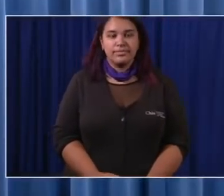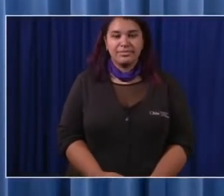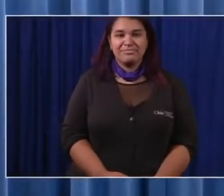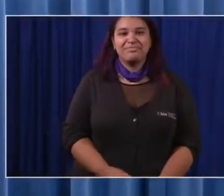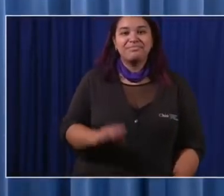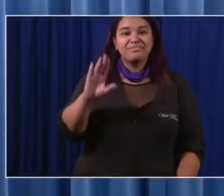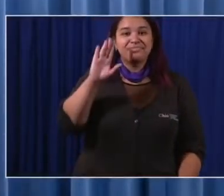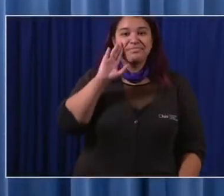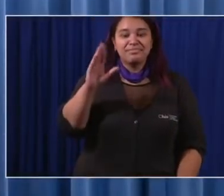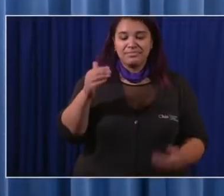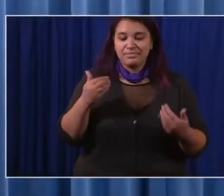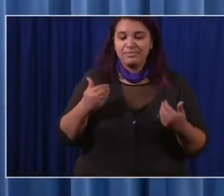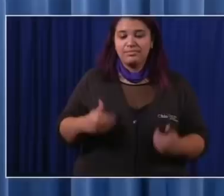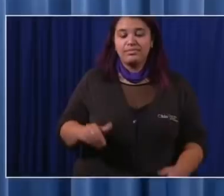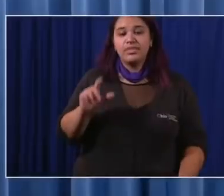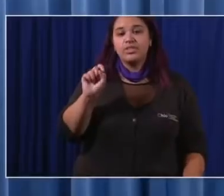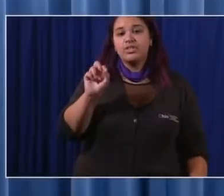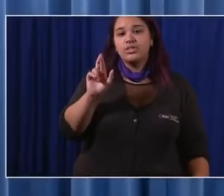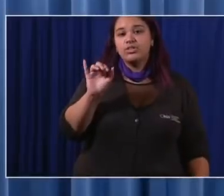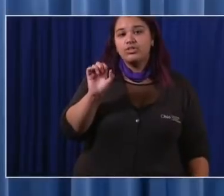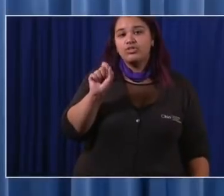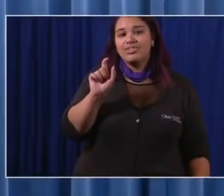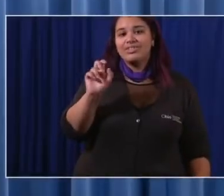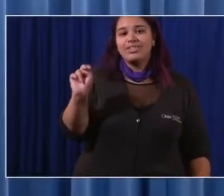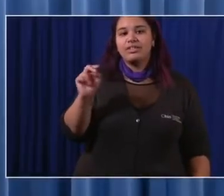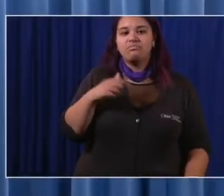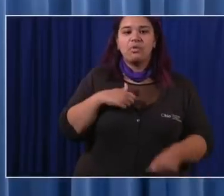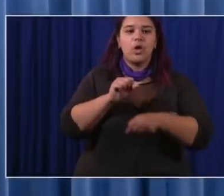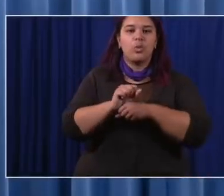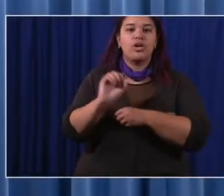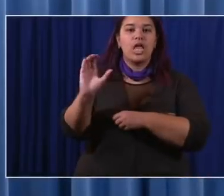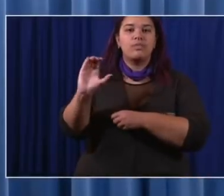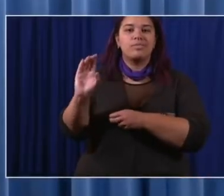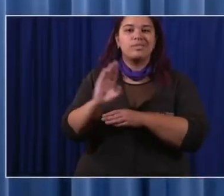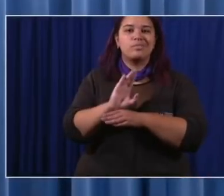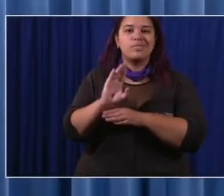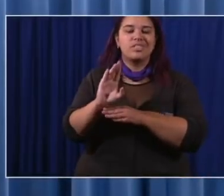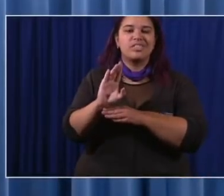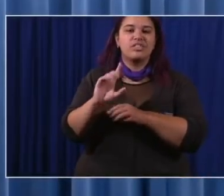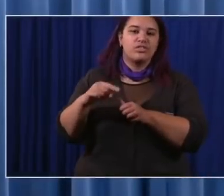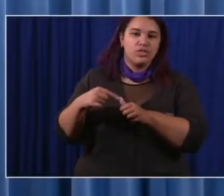Hi, Governor. Tristan Rivera from Columbus Business First. So the Census